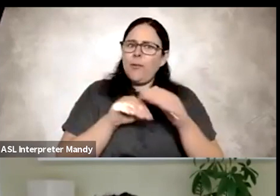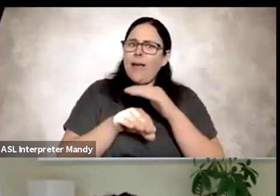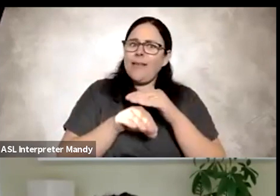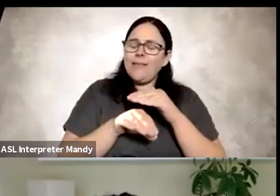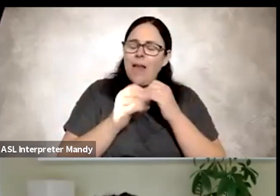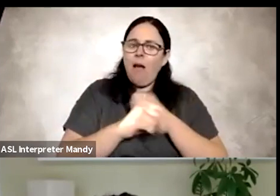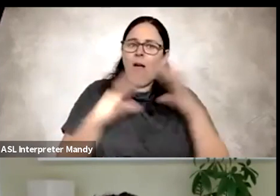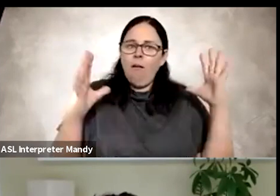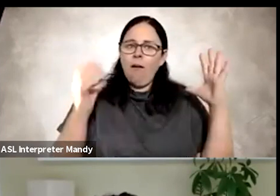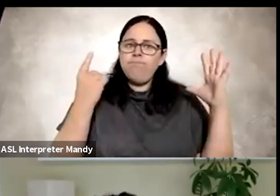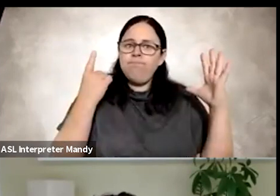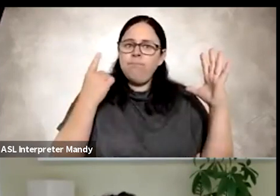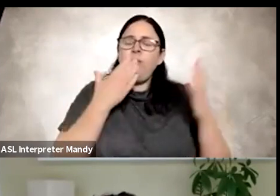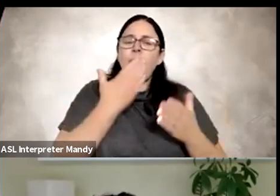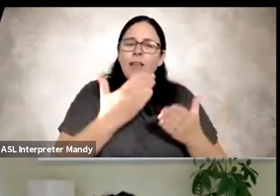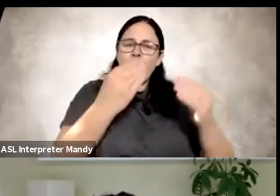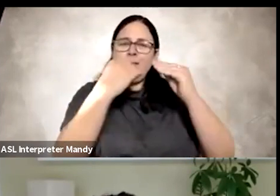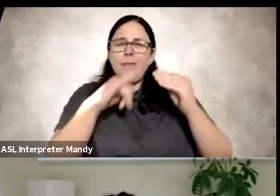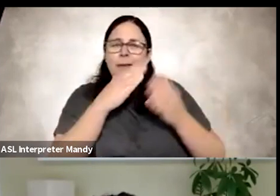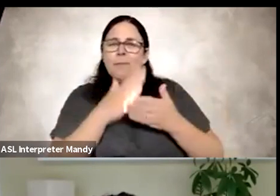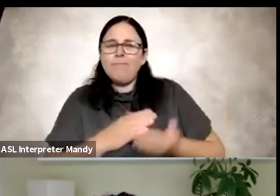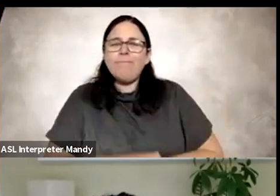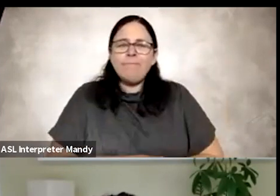now. So thank you for enlightening me.